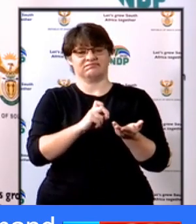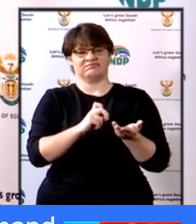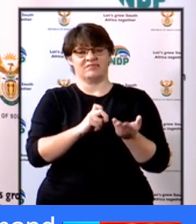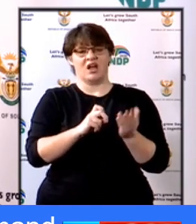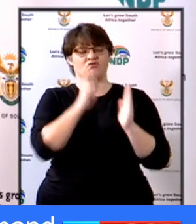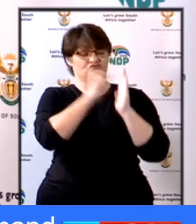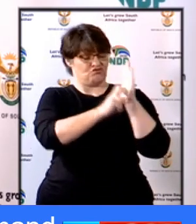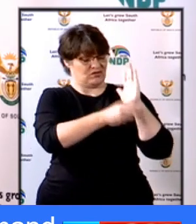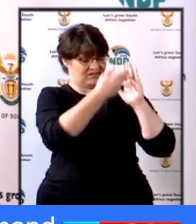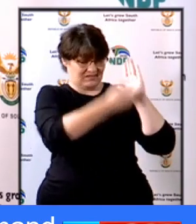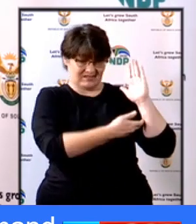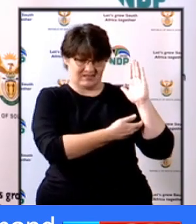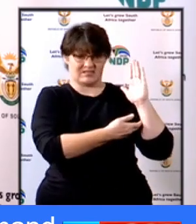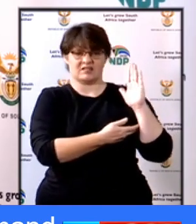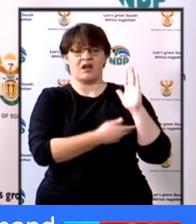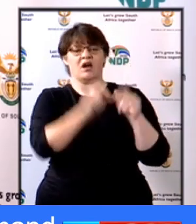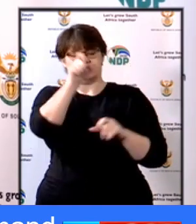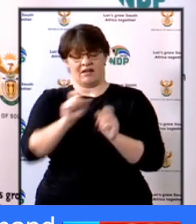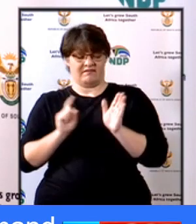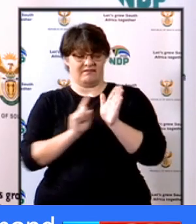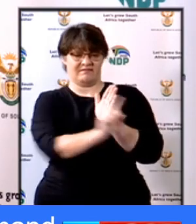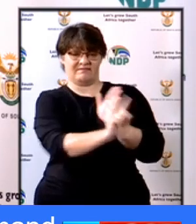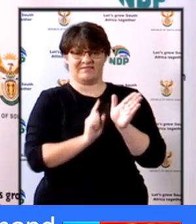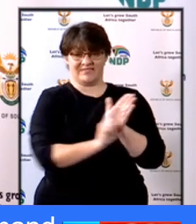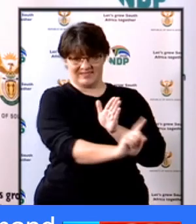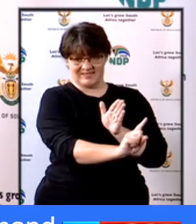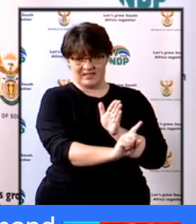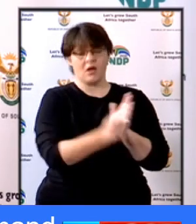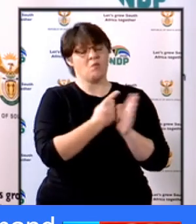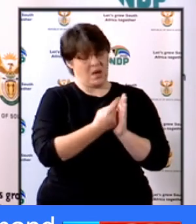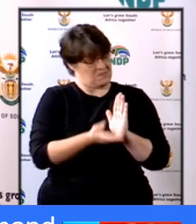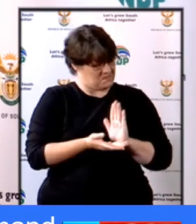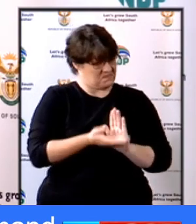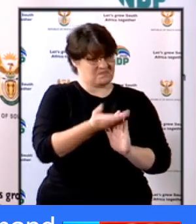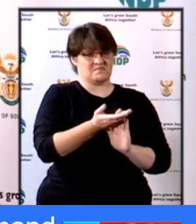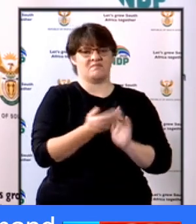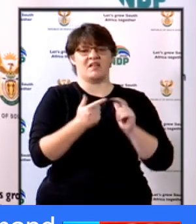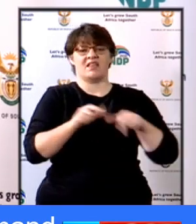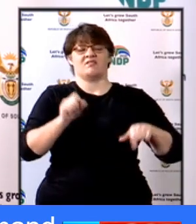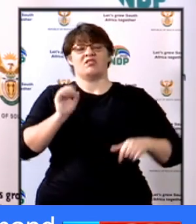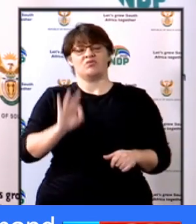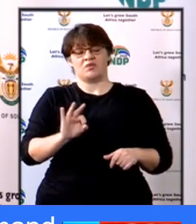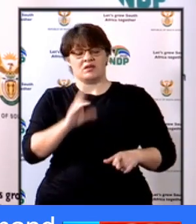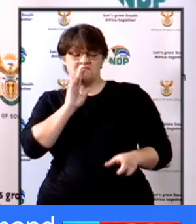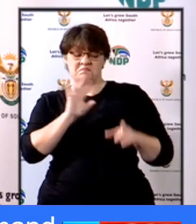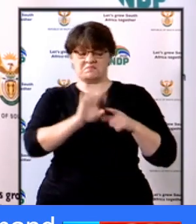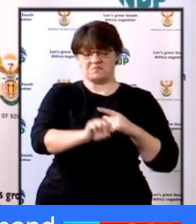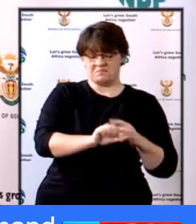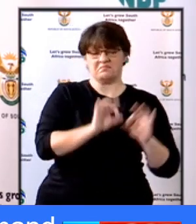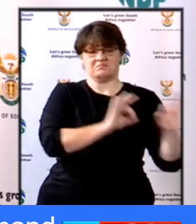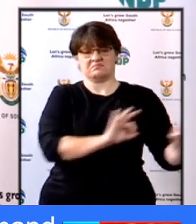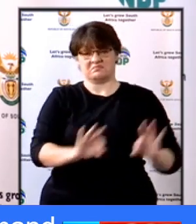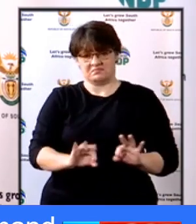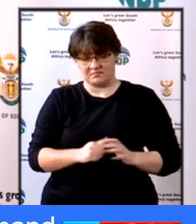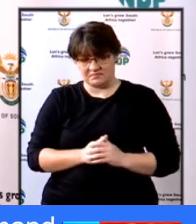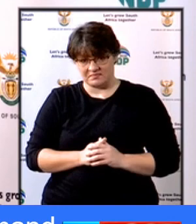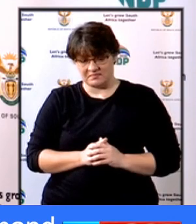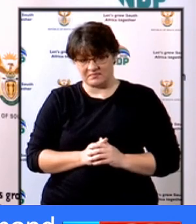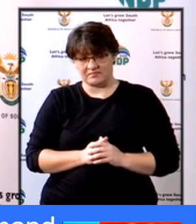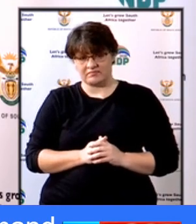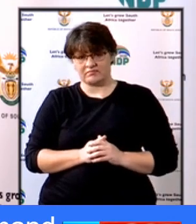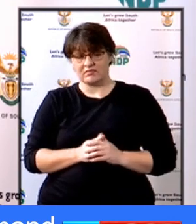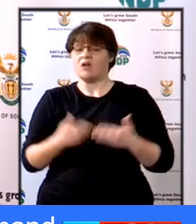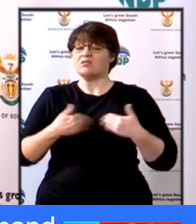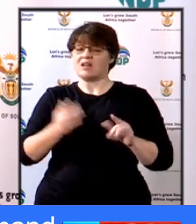protocol arrangements in place, and we now look to scale those up under level three. Since the start of the lockdown, we've